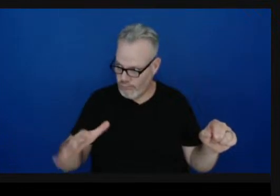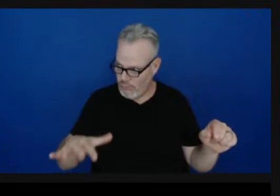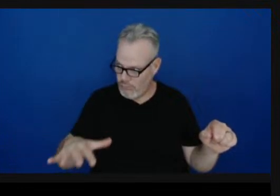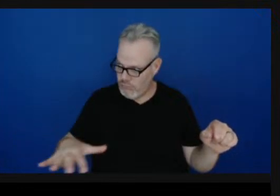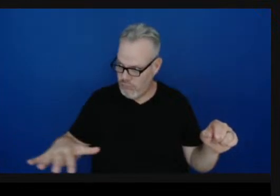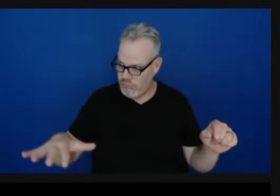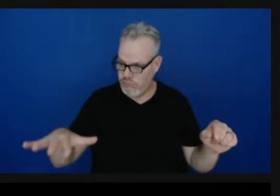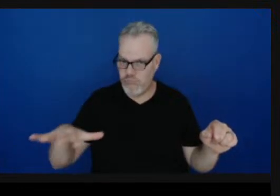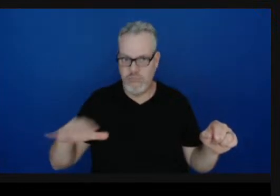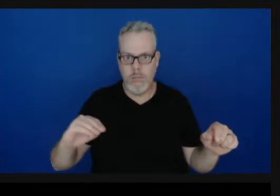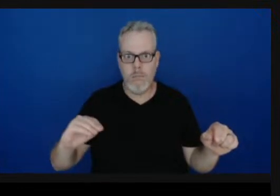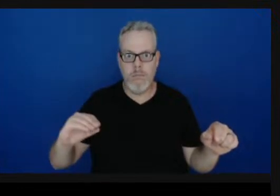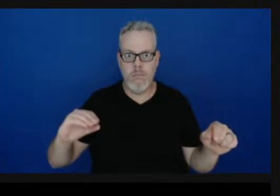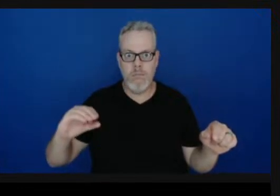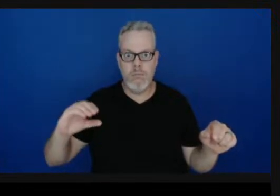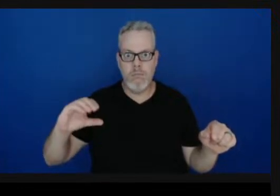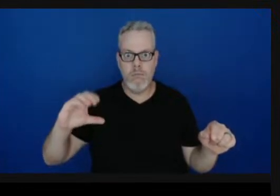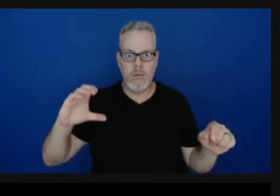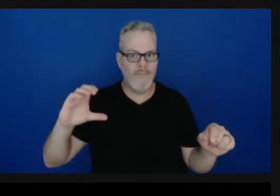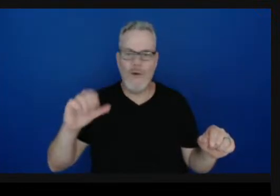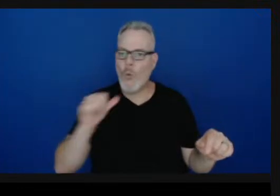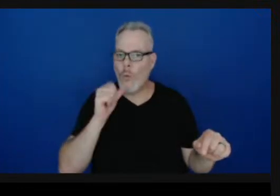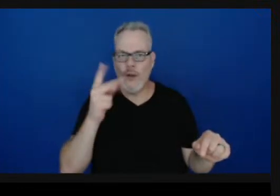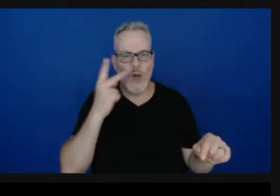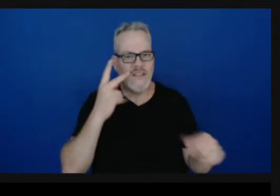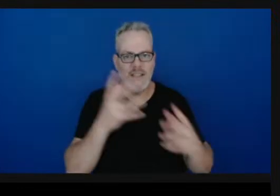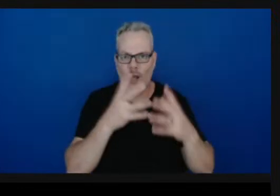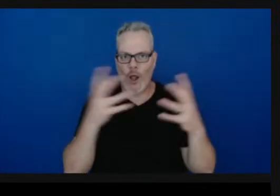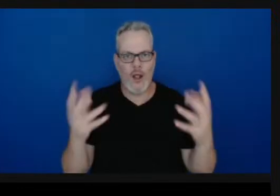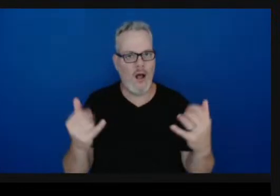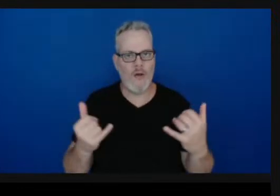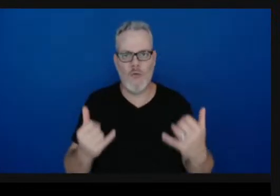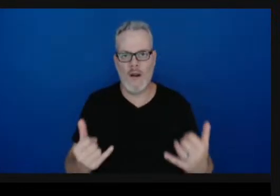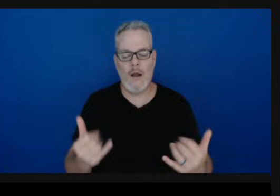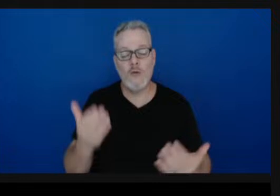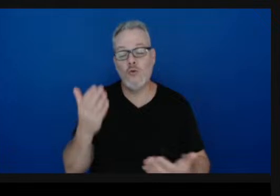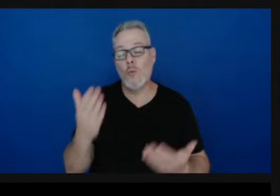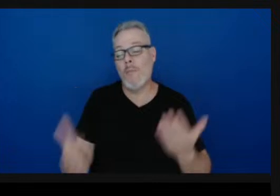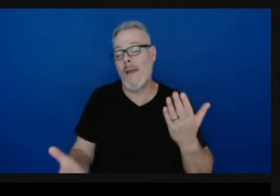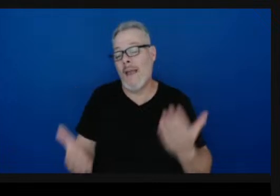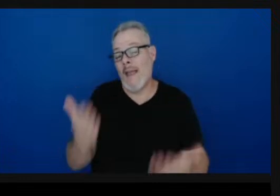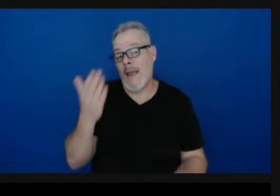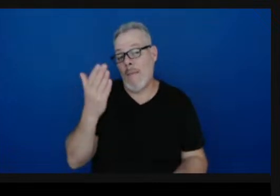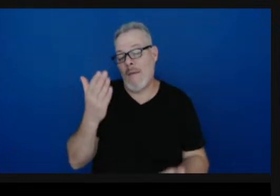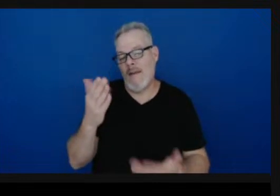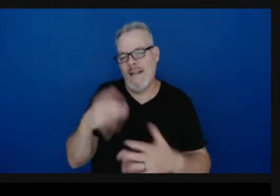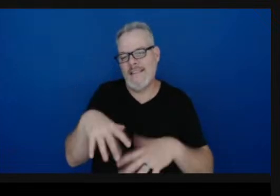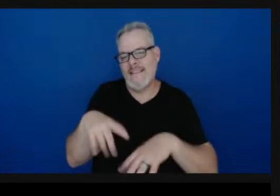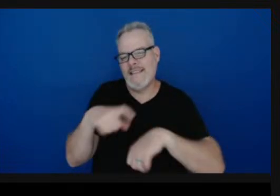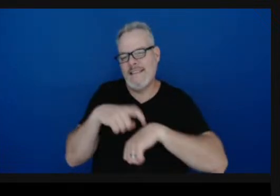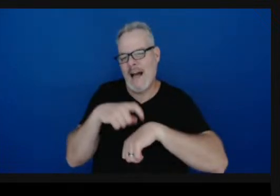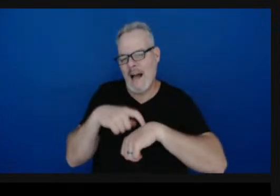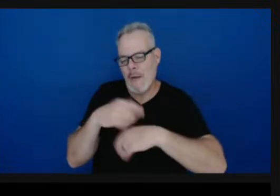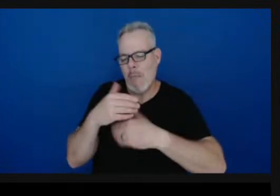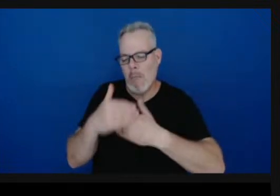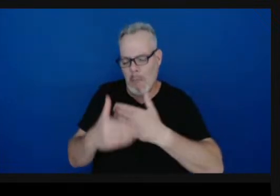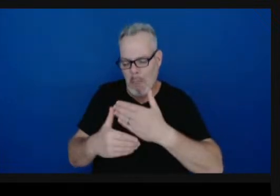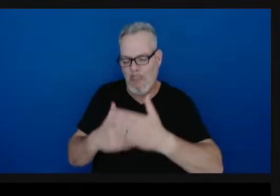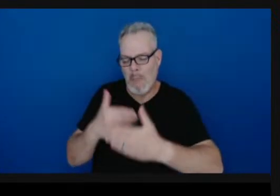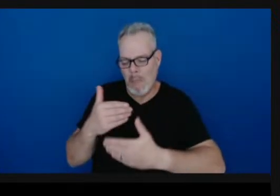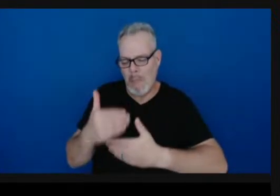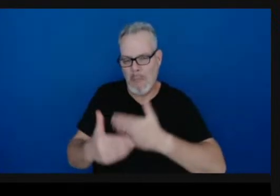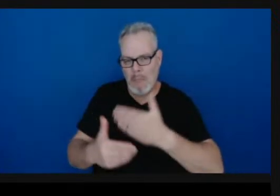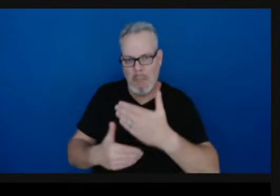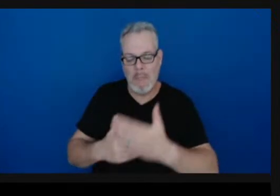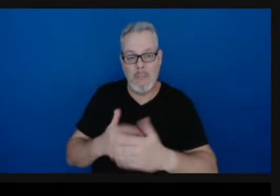already, right? And so we're not seeing it quite that much now. So this suggests to me that it'll take its time a little longer. But you never